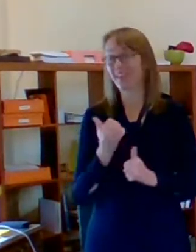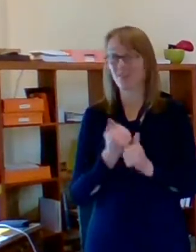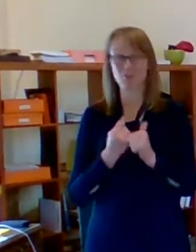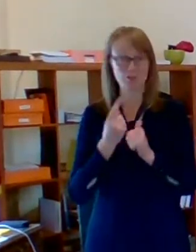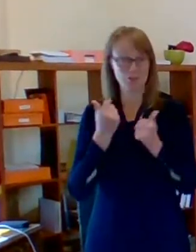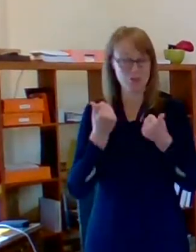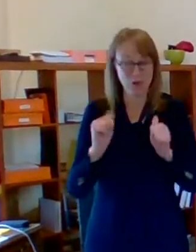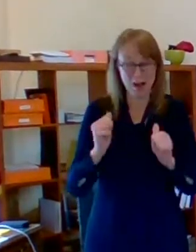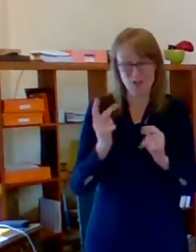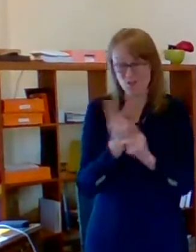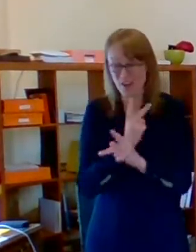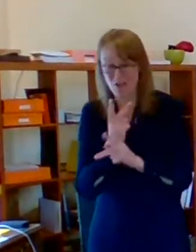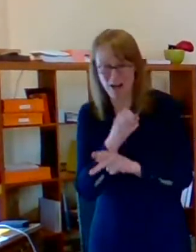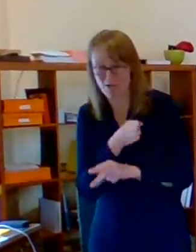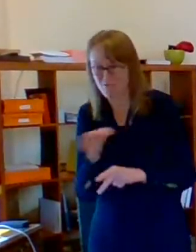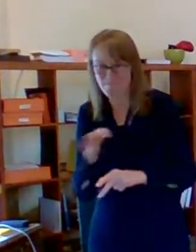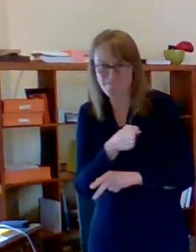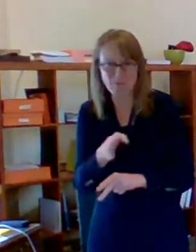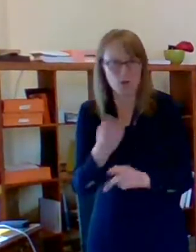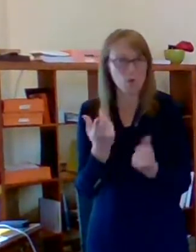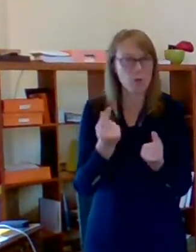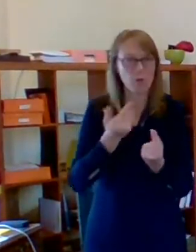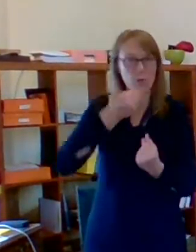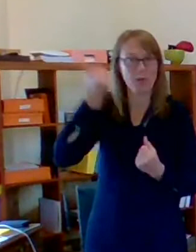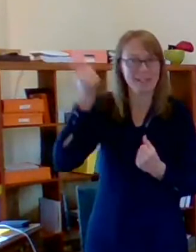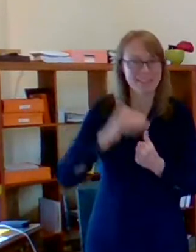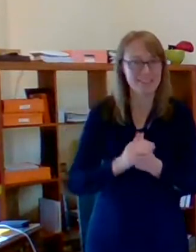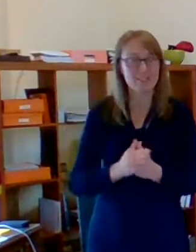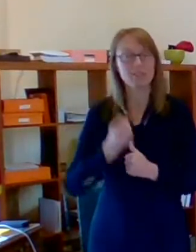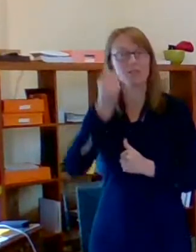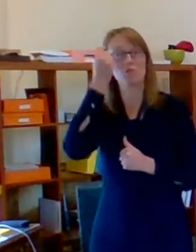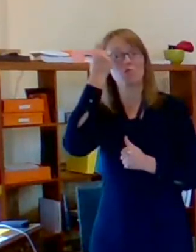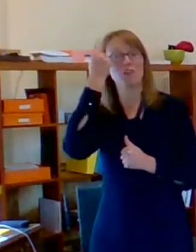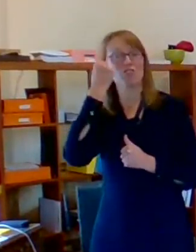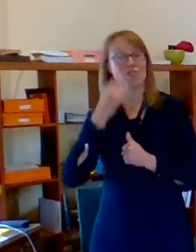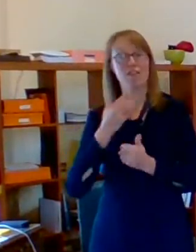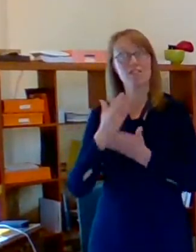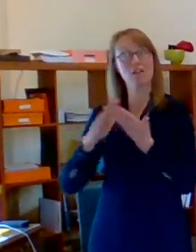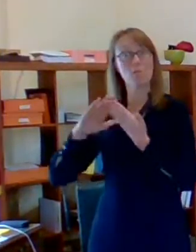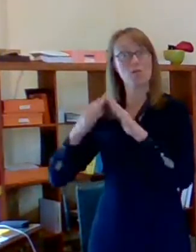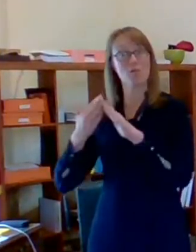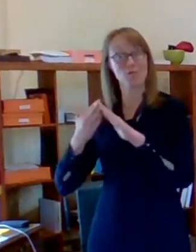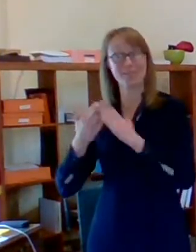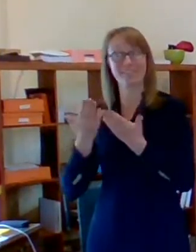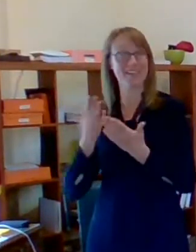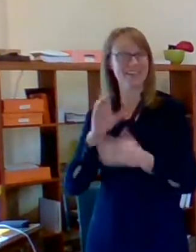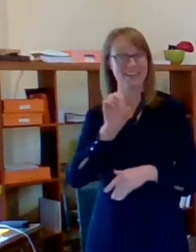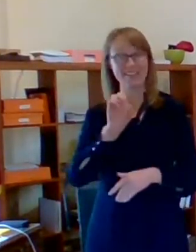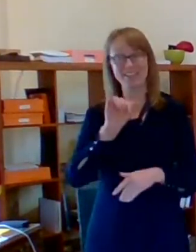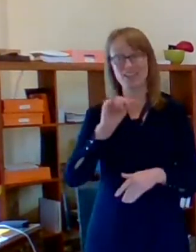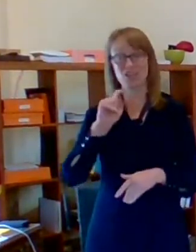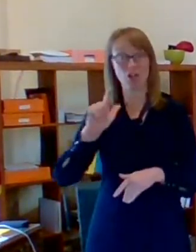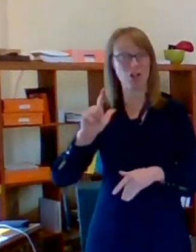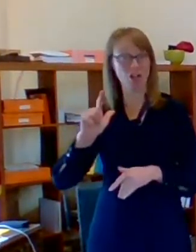digital divide. We also know that kids, especially little kids,